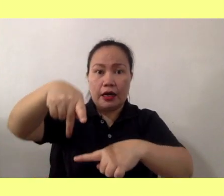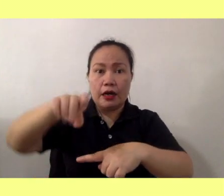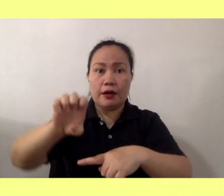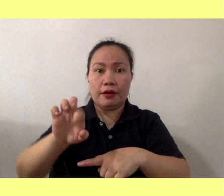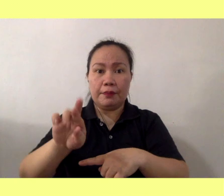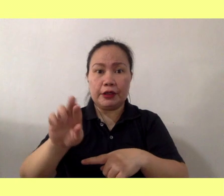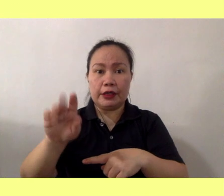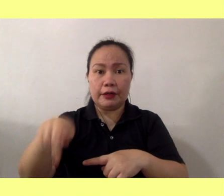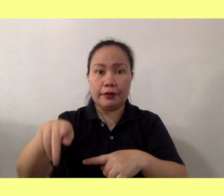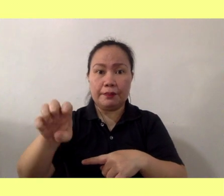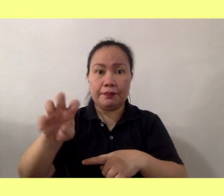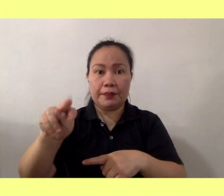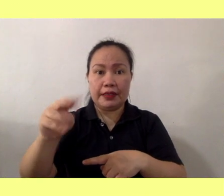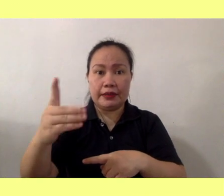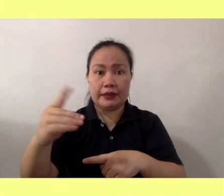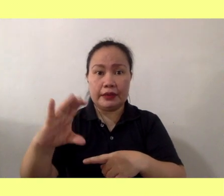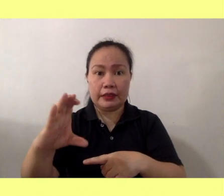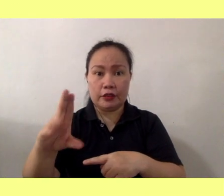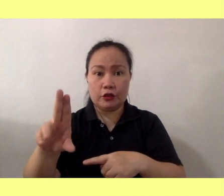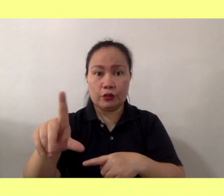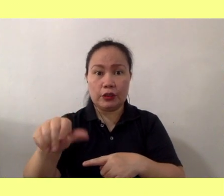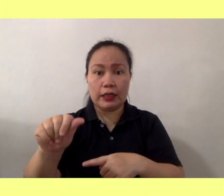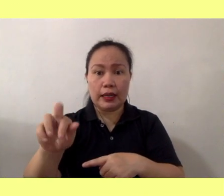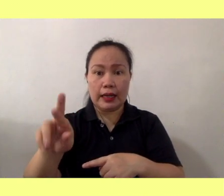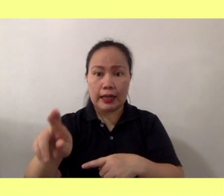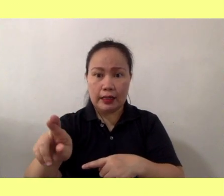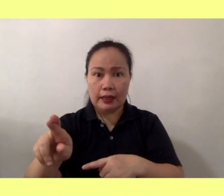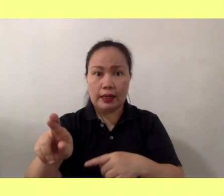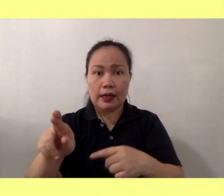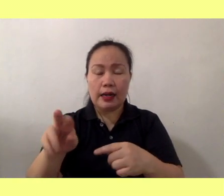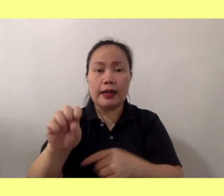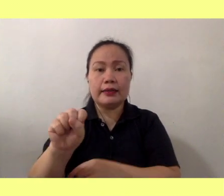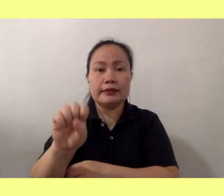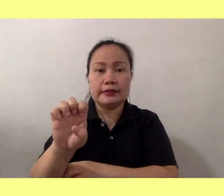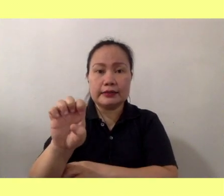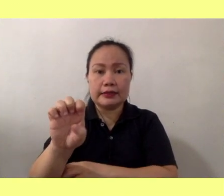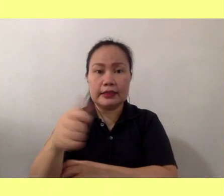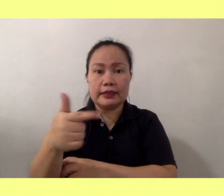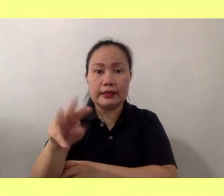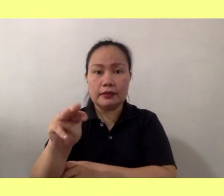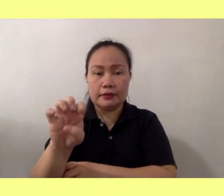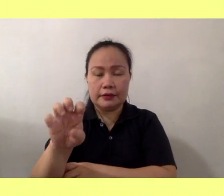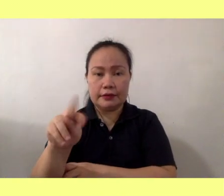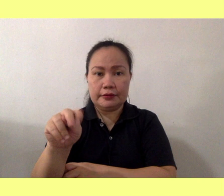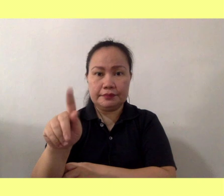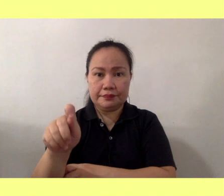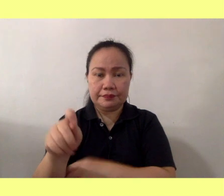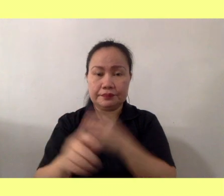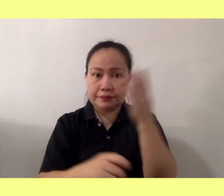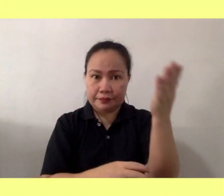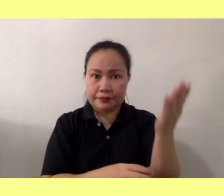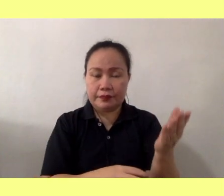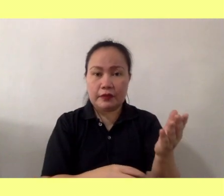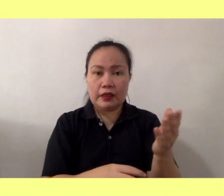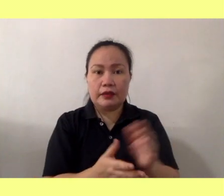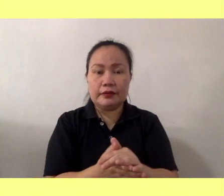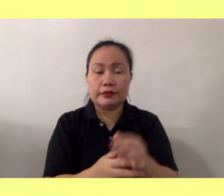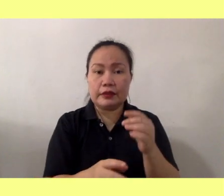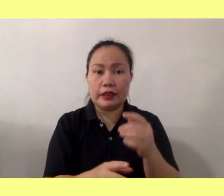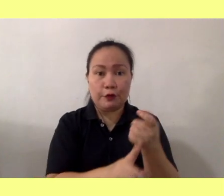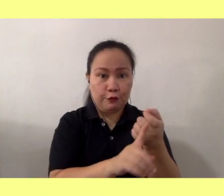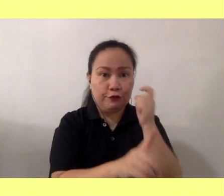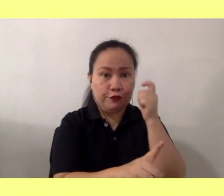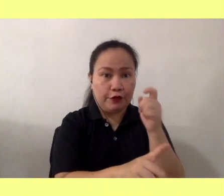four parts of mathematical system. Kung paano siya napupunta yung process ng from undefined